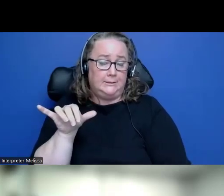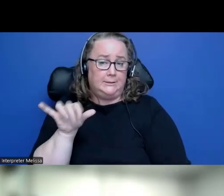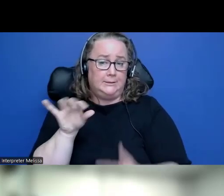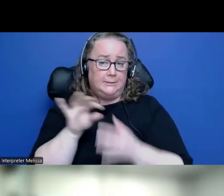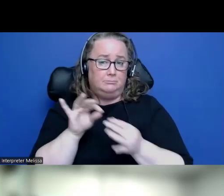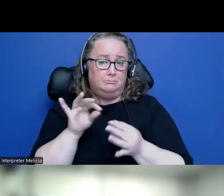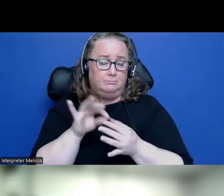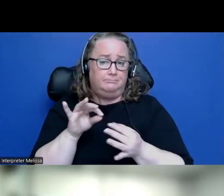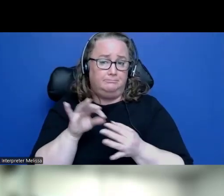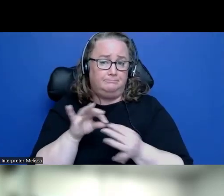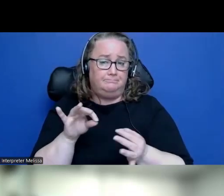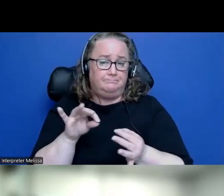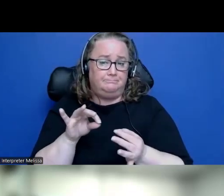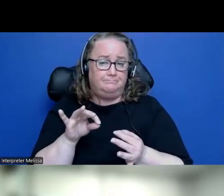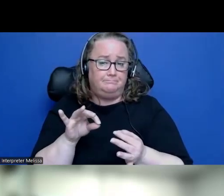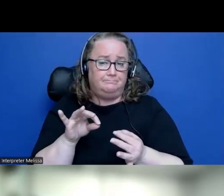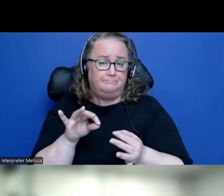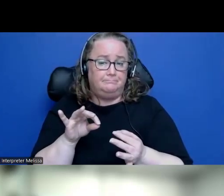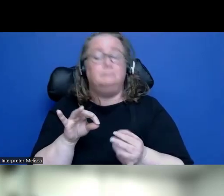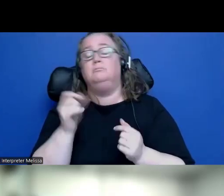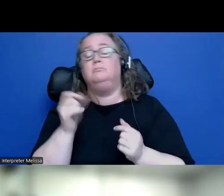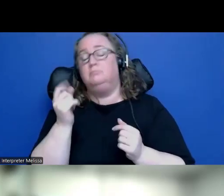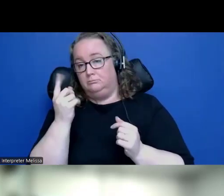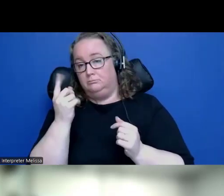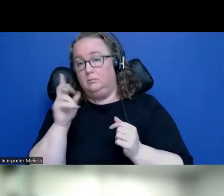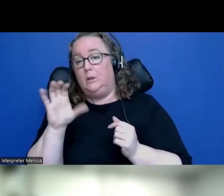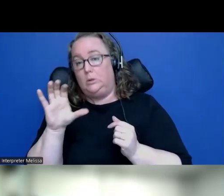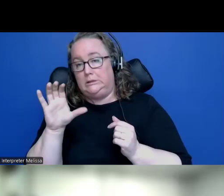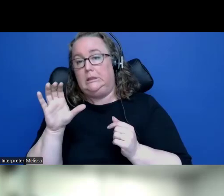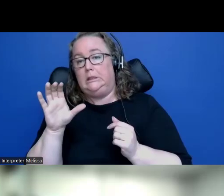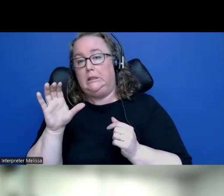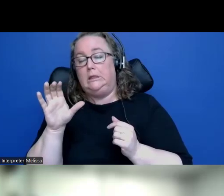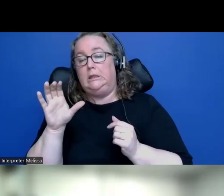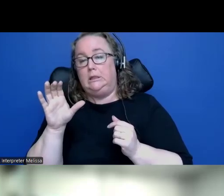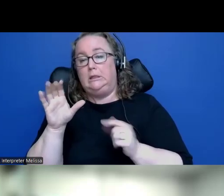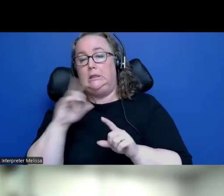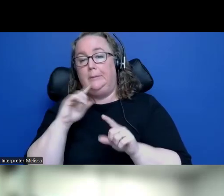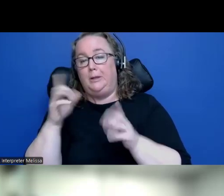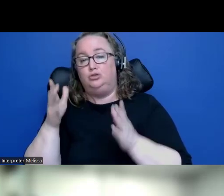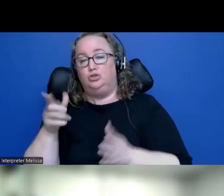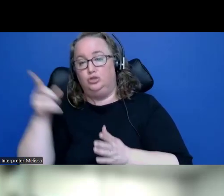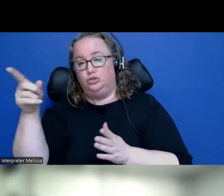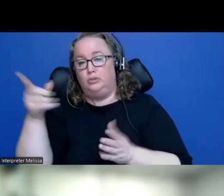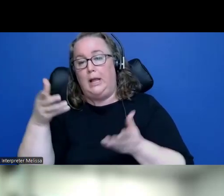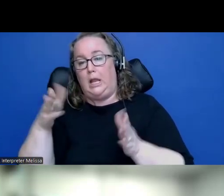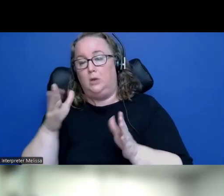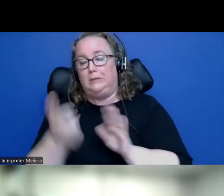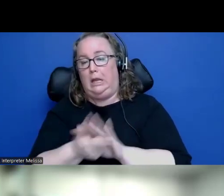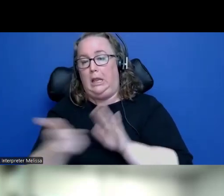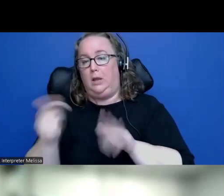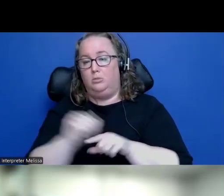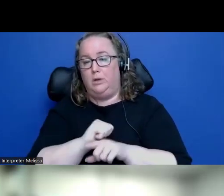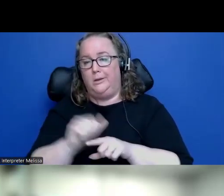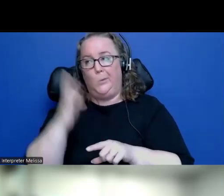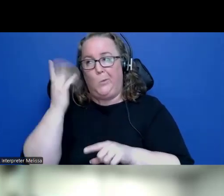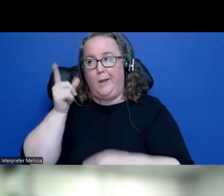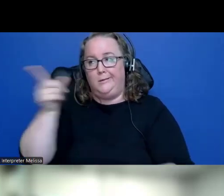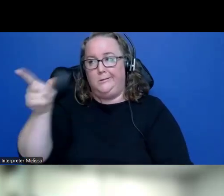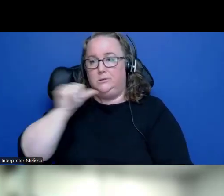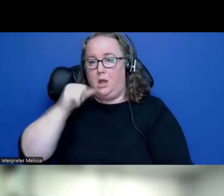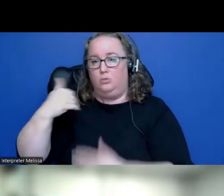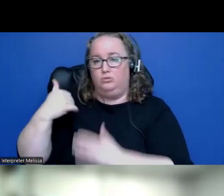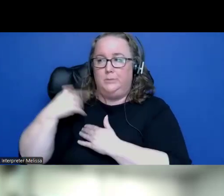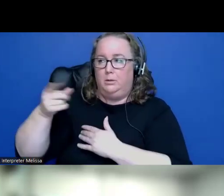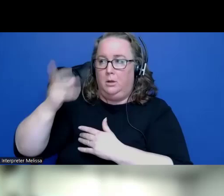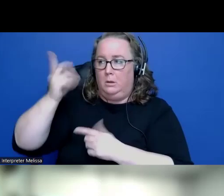that given that the DOC commissioner continues to allow illegal practices, why isn't he being held accountable and why haven't